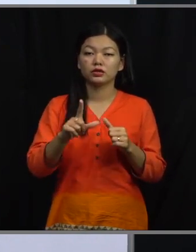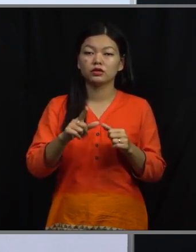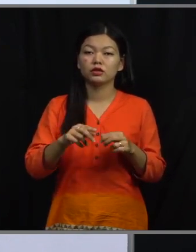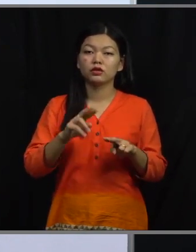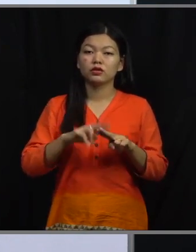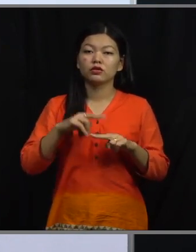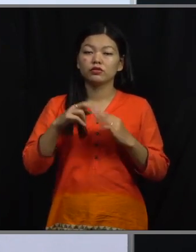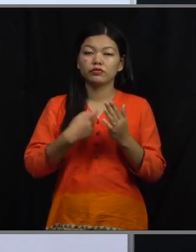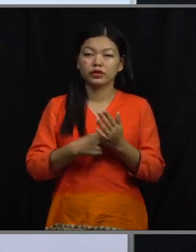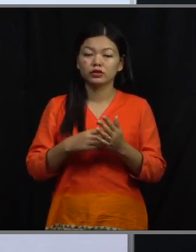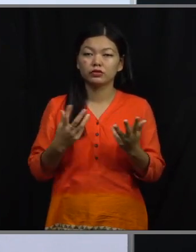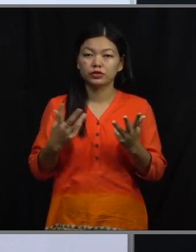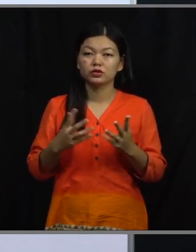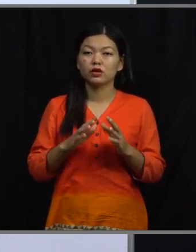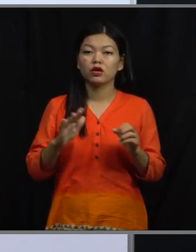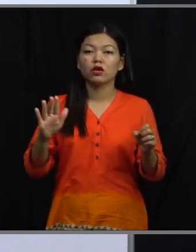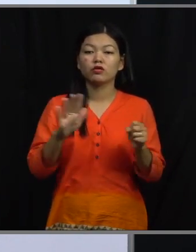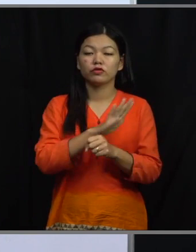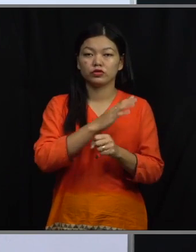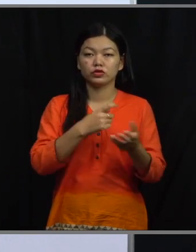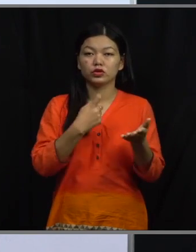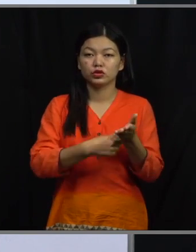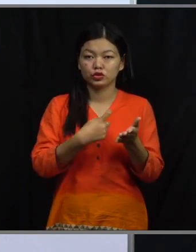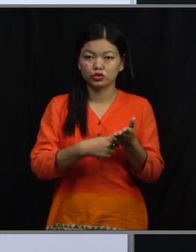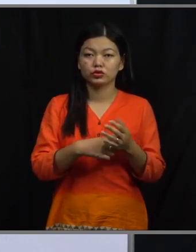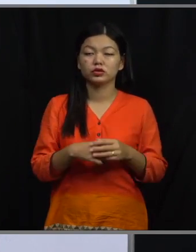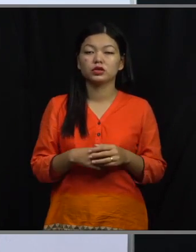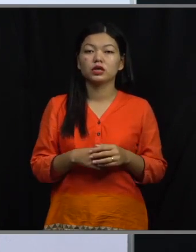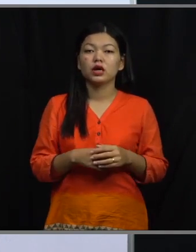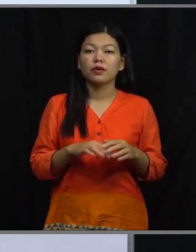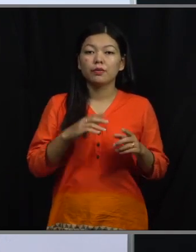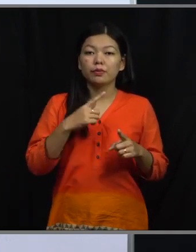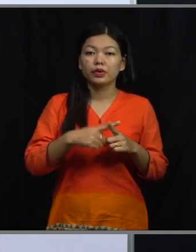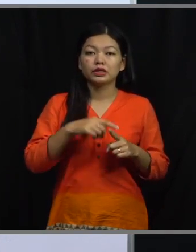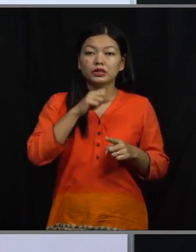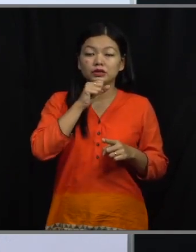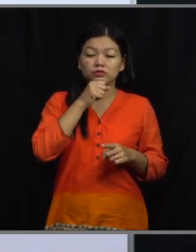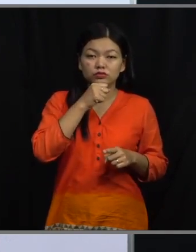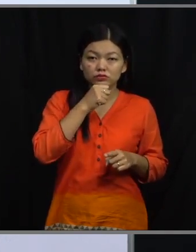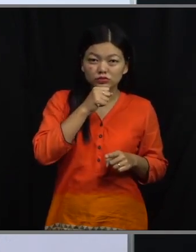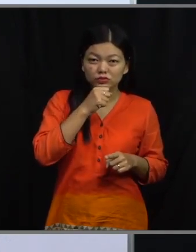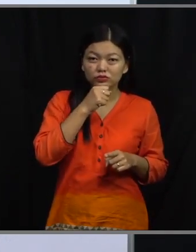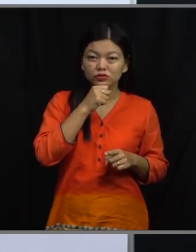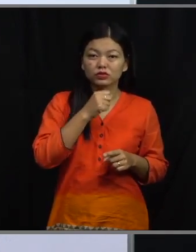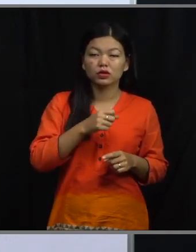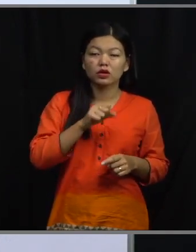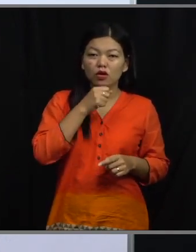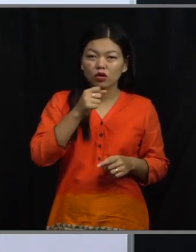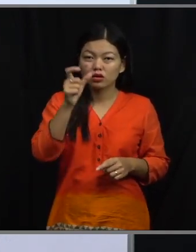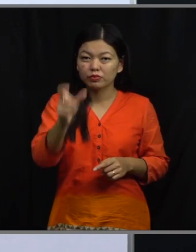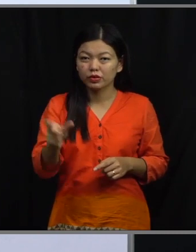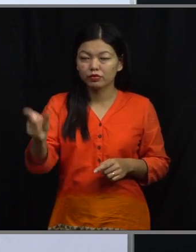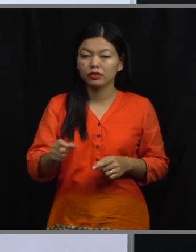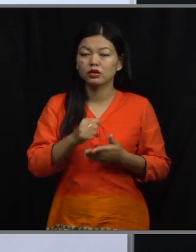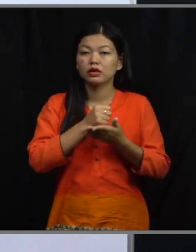as a whole has to follow, and also the older generations helps the younger ones in order to teach